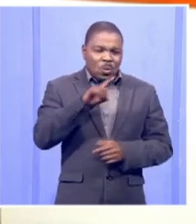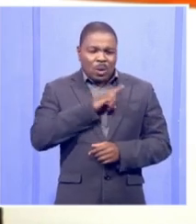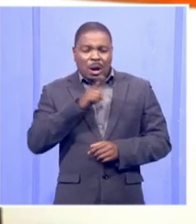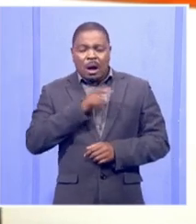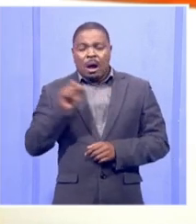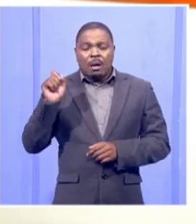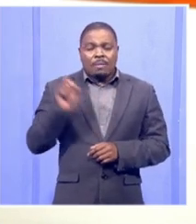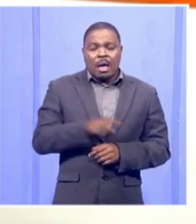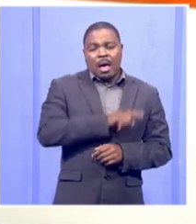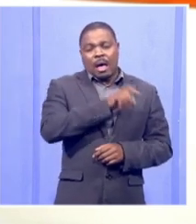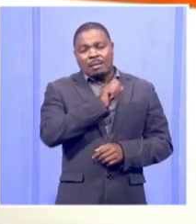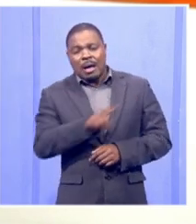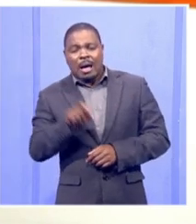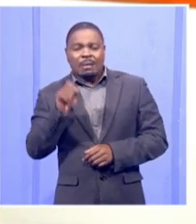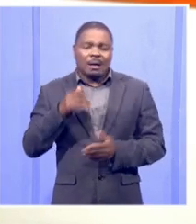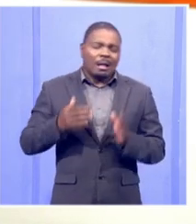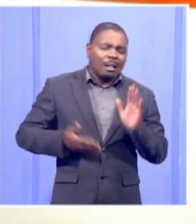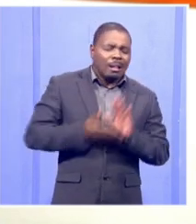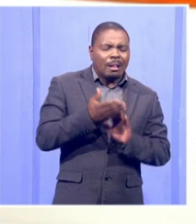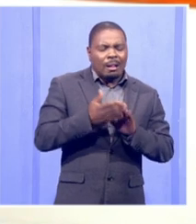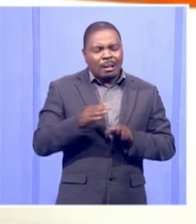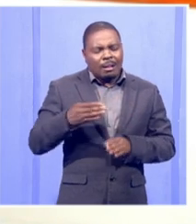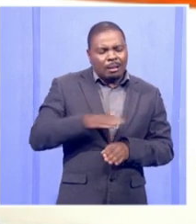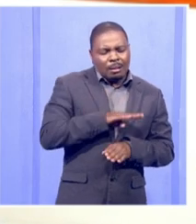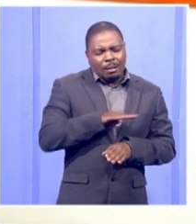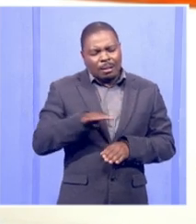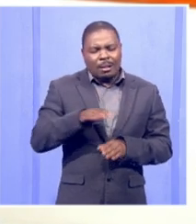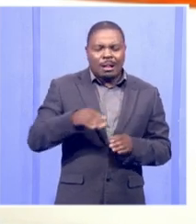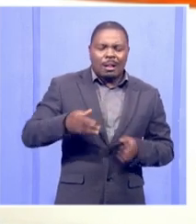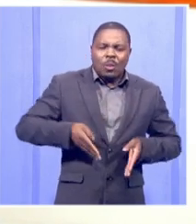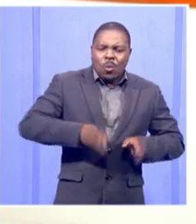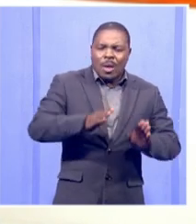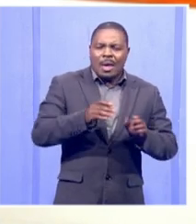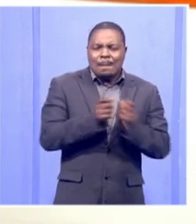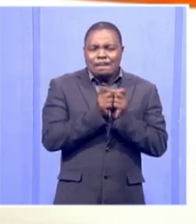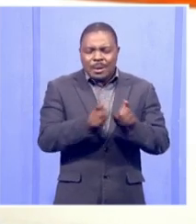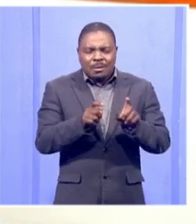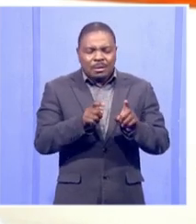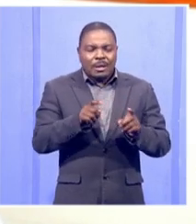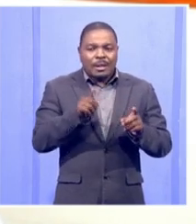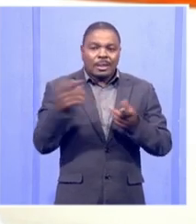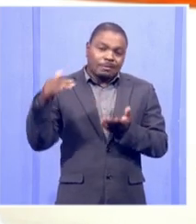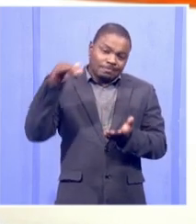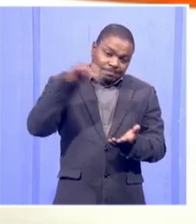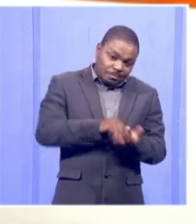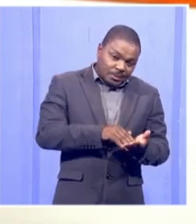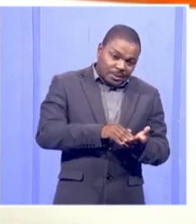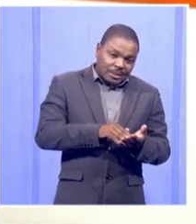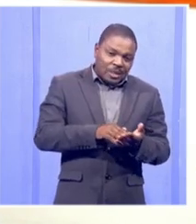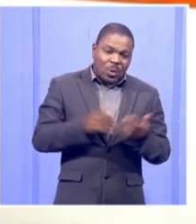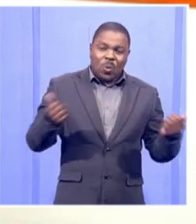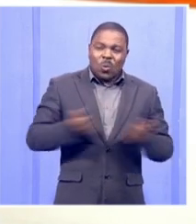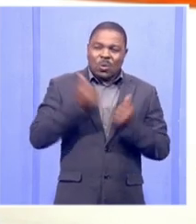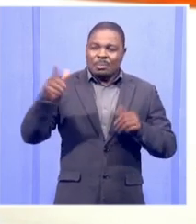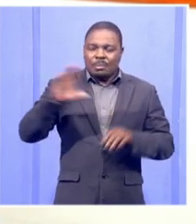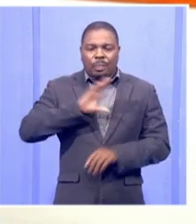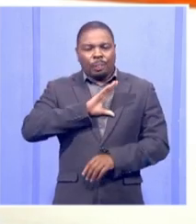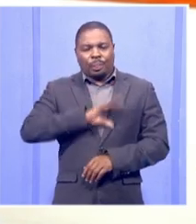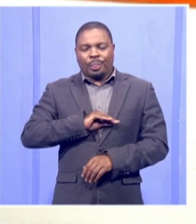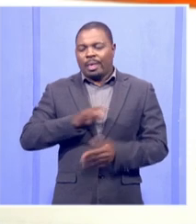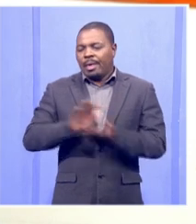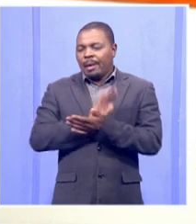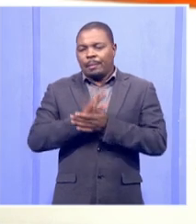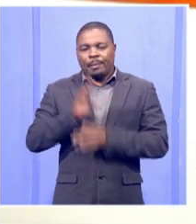road and the bad road here with the potholes, they do tend to come to arrive here already unhappy and